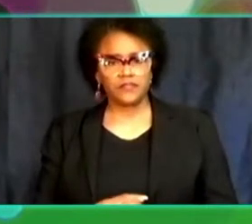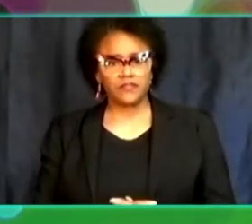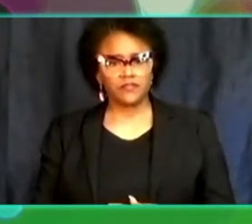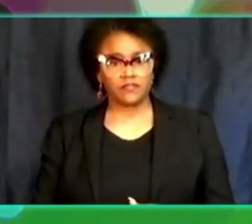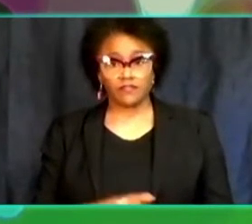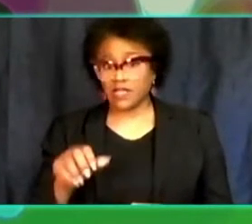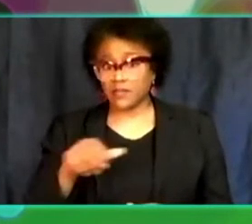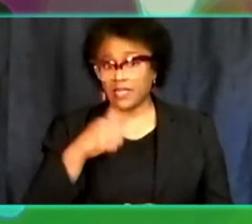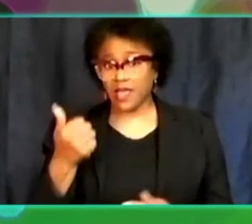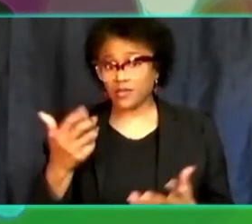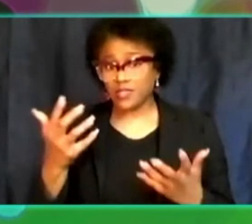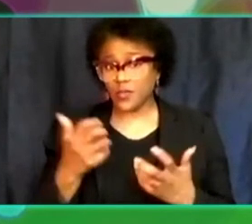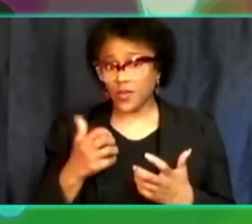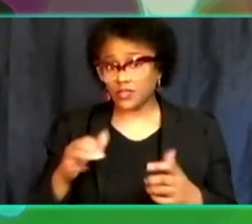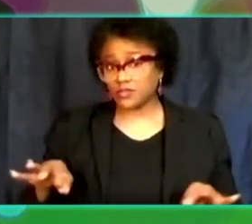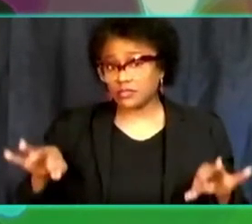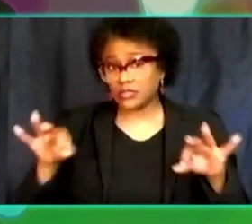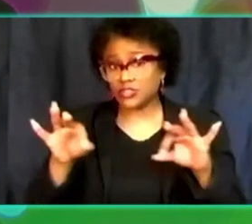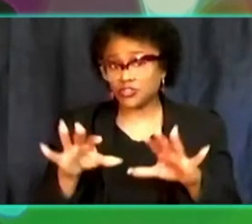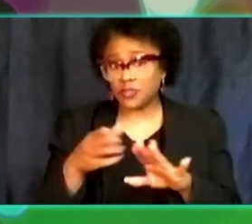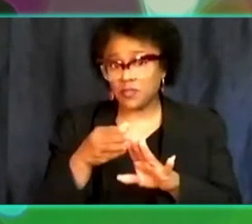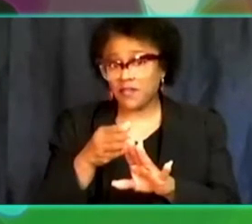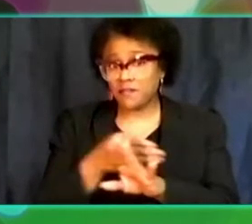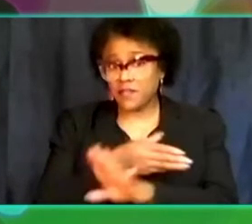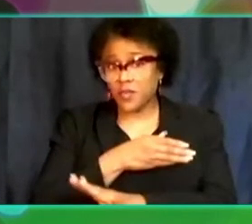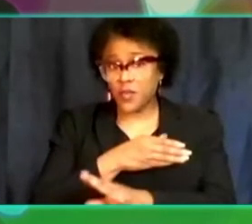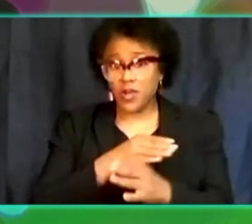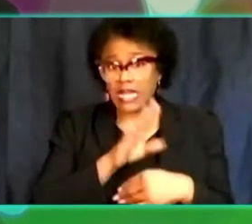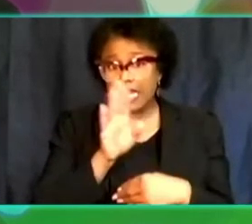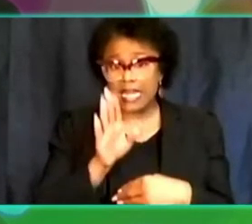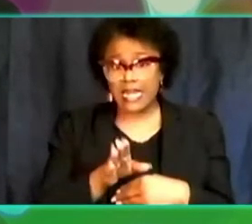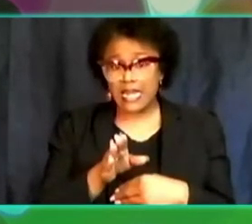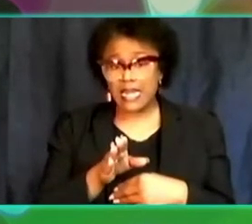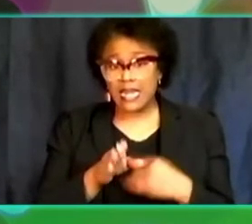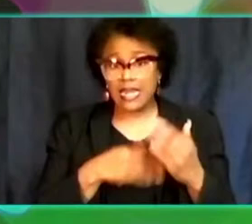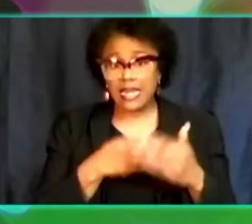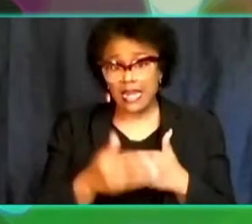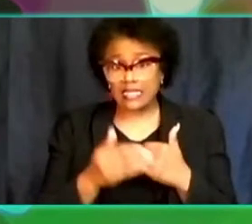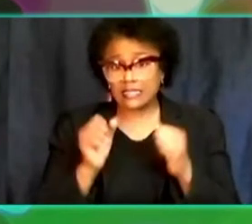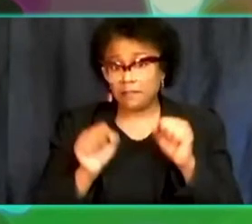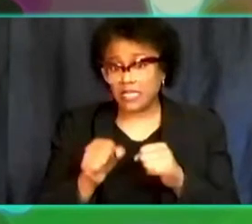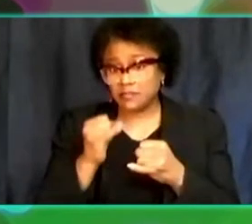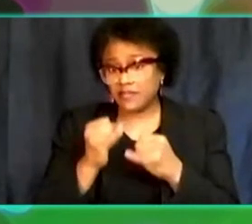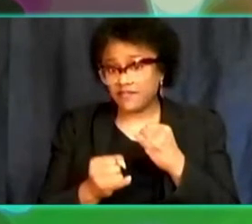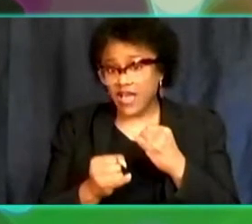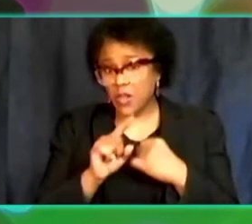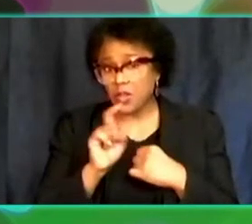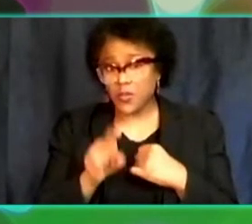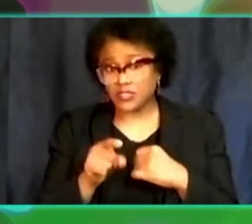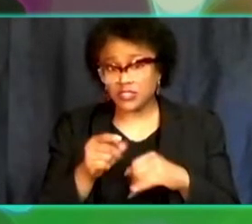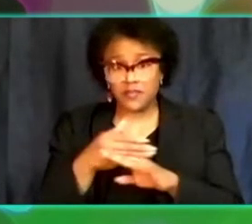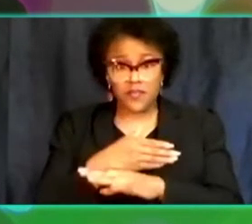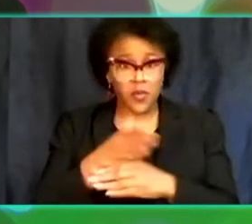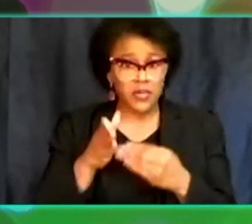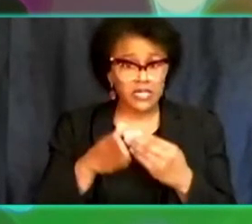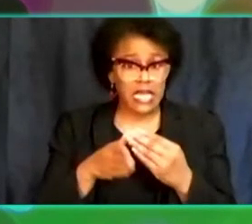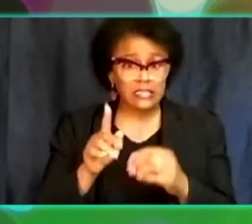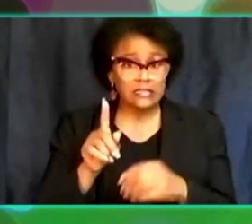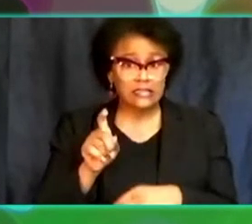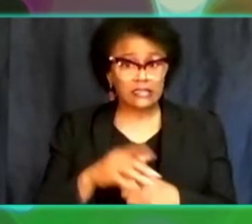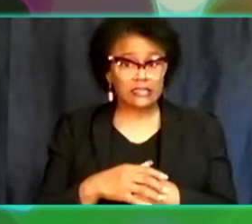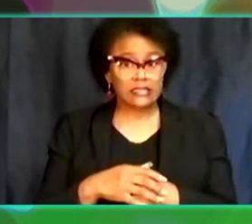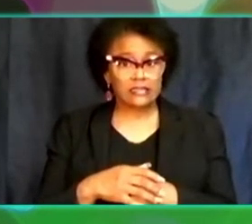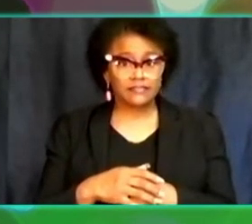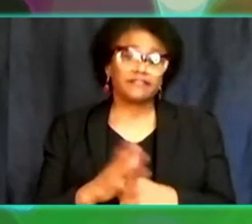Anybody else want to contribute before I move on to the next and possibly final question before we're done? I